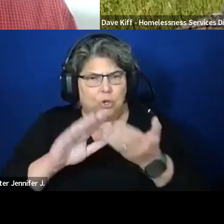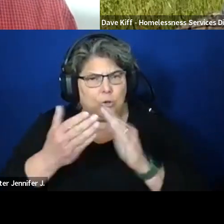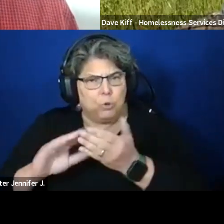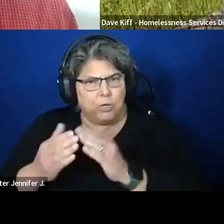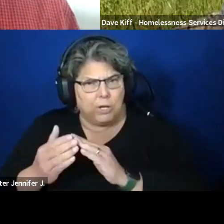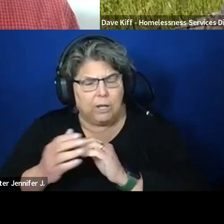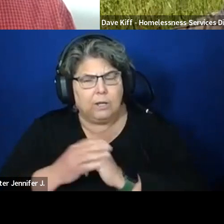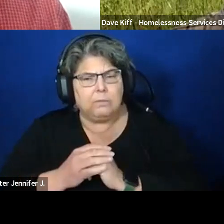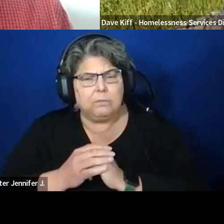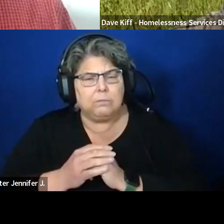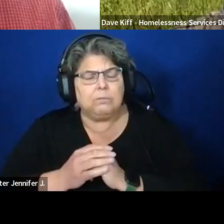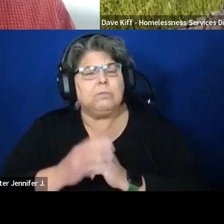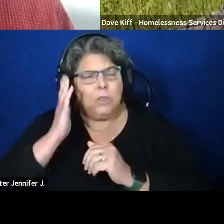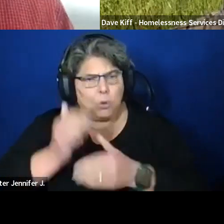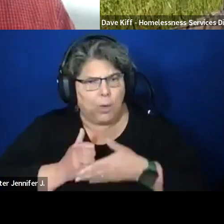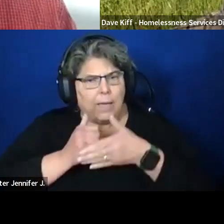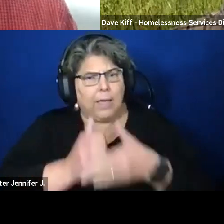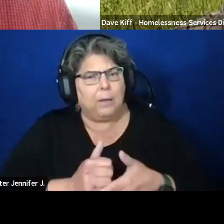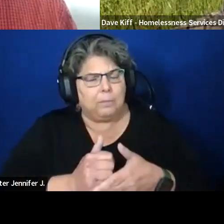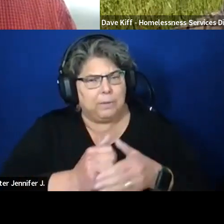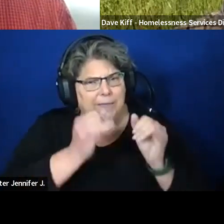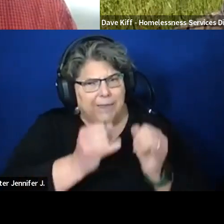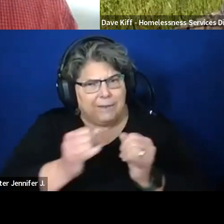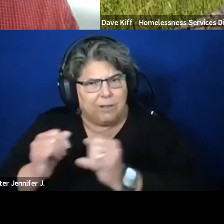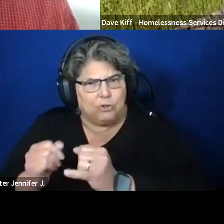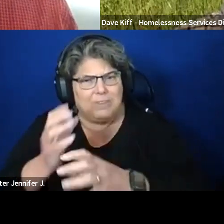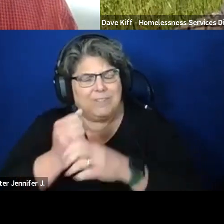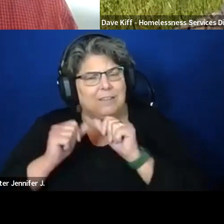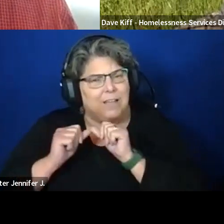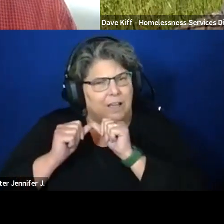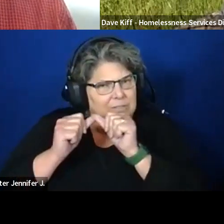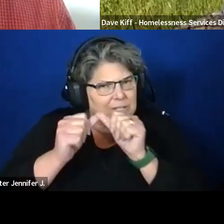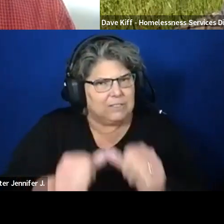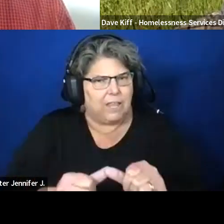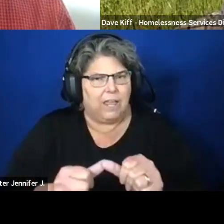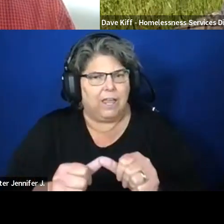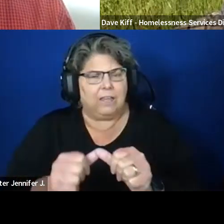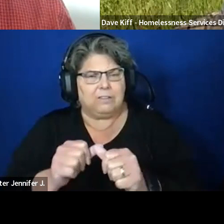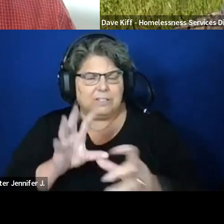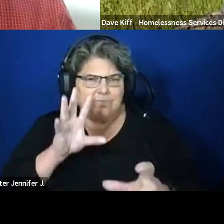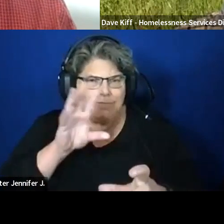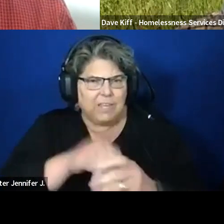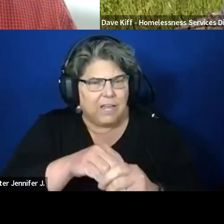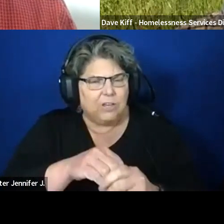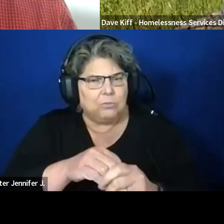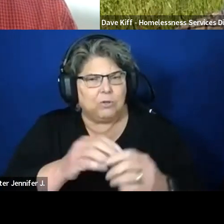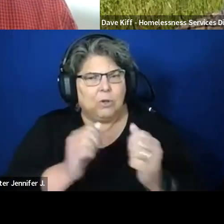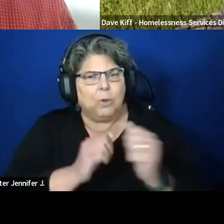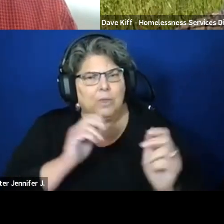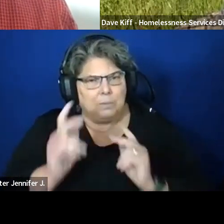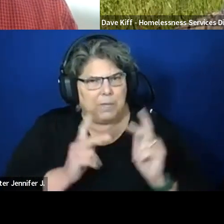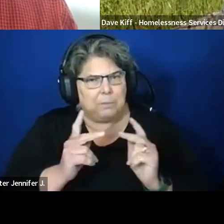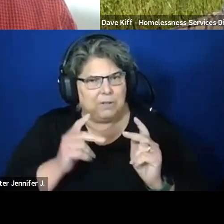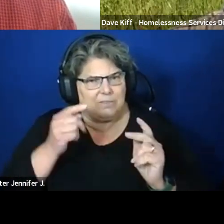they will help individuals get sustained engagement with persons at